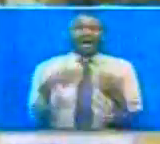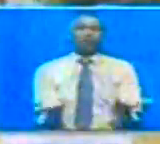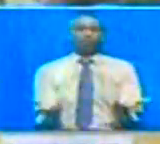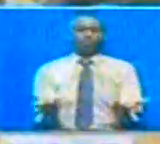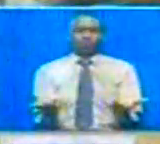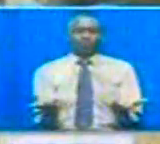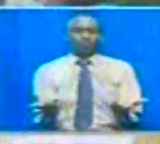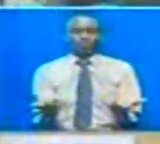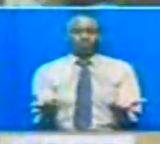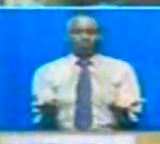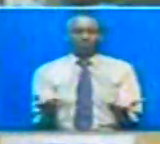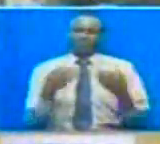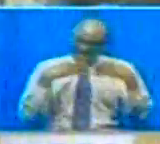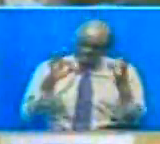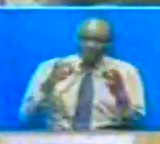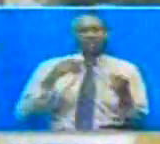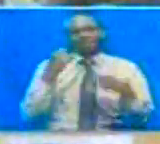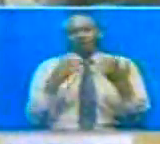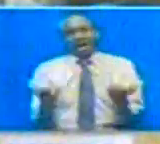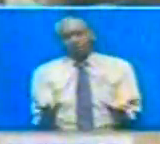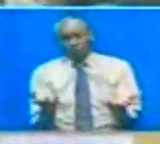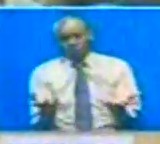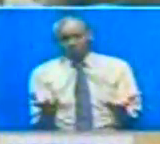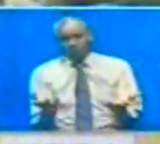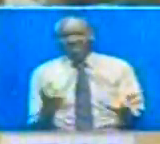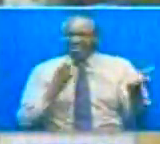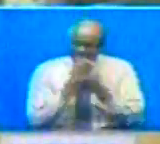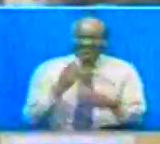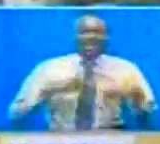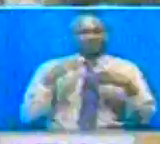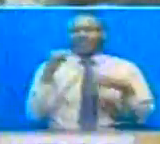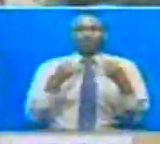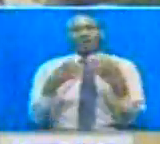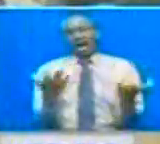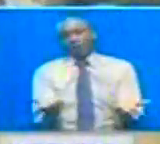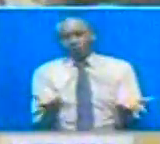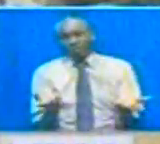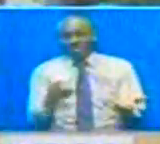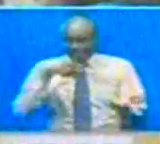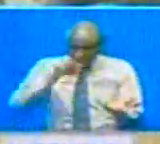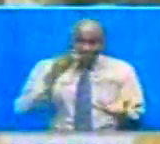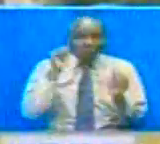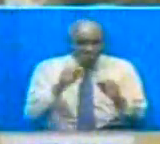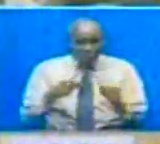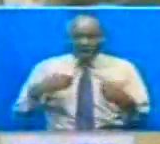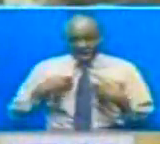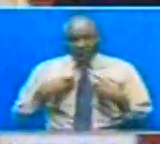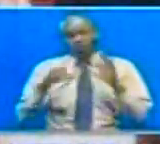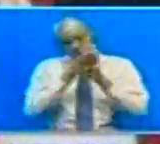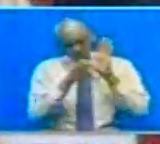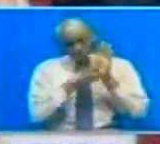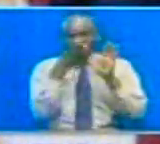to freedom, their right to life, and enjoy the provisions of our